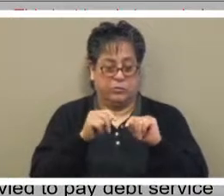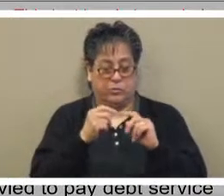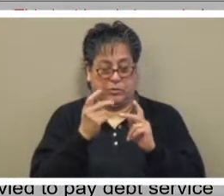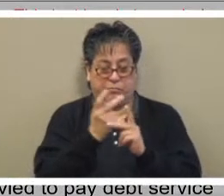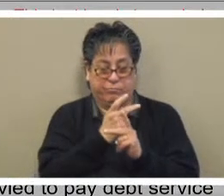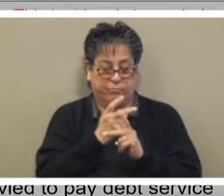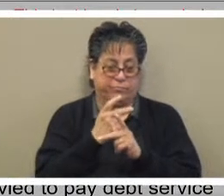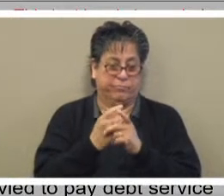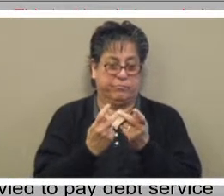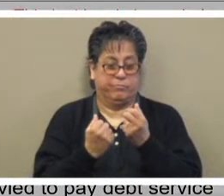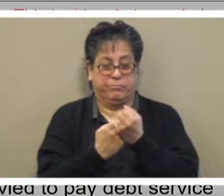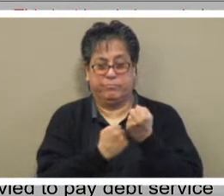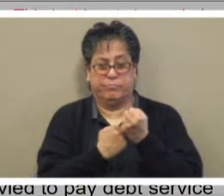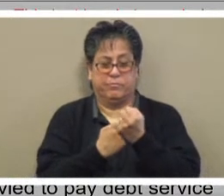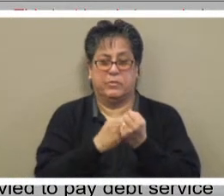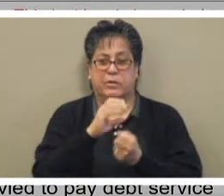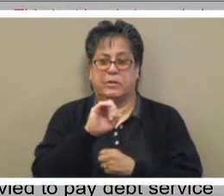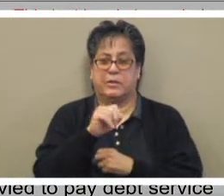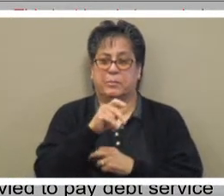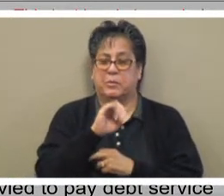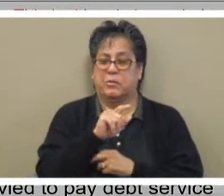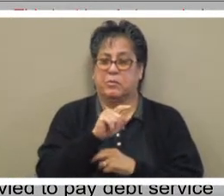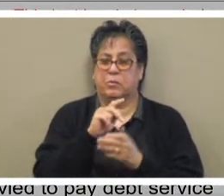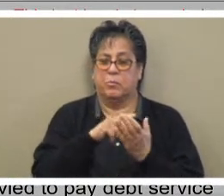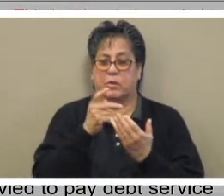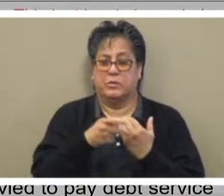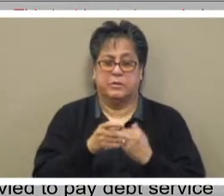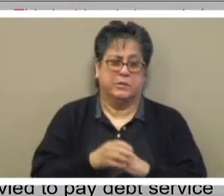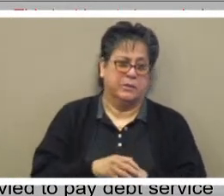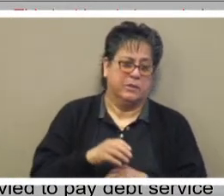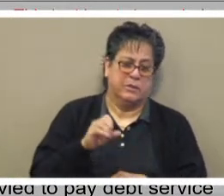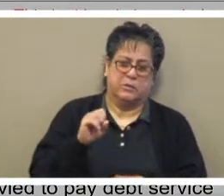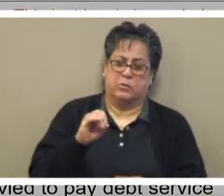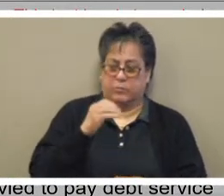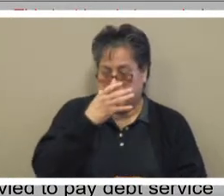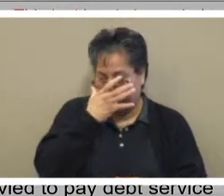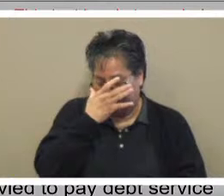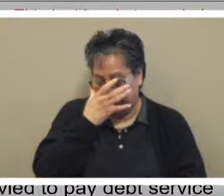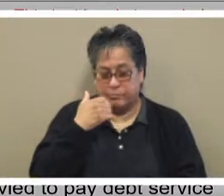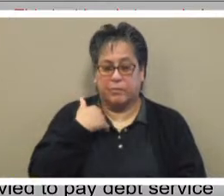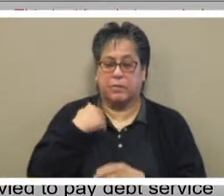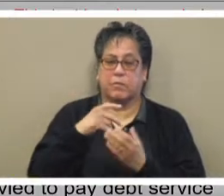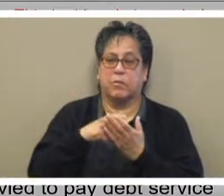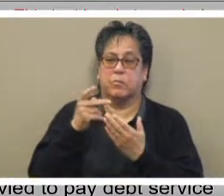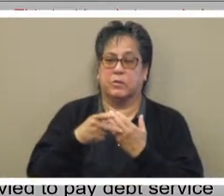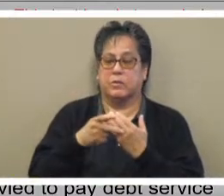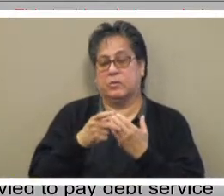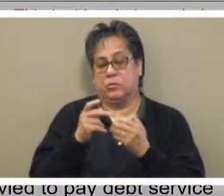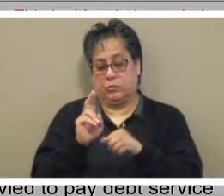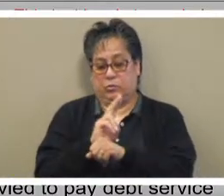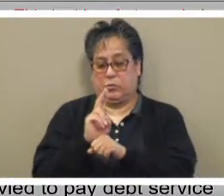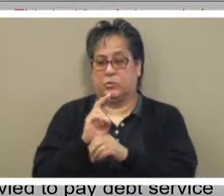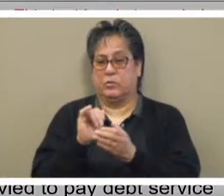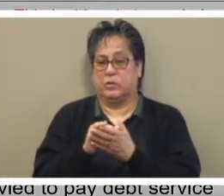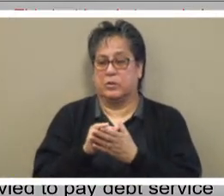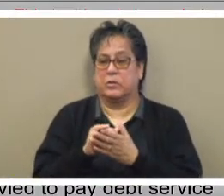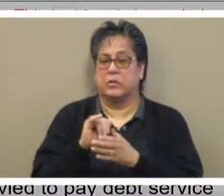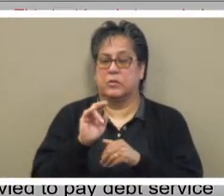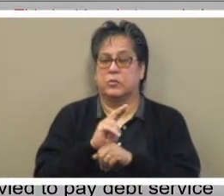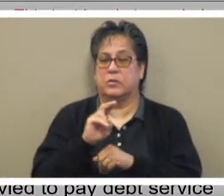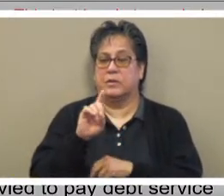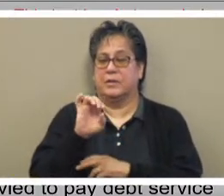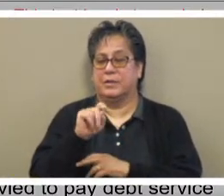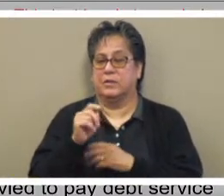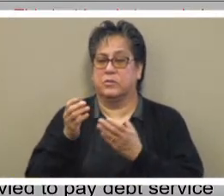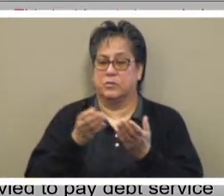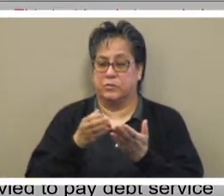projects. So aside from the refinancing, another opportunity that we have and that we're going to recommend taking advantage of is utilizing our debt service